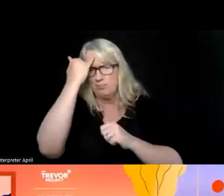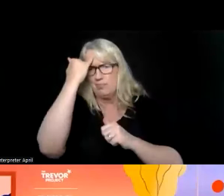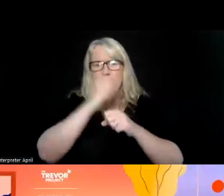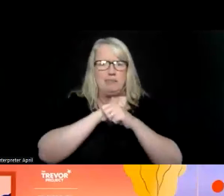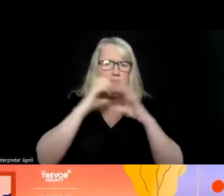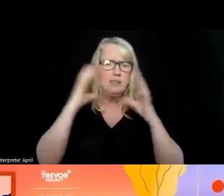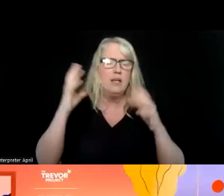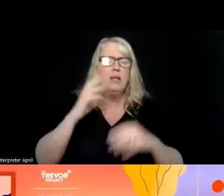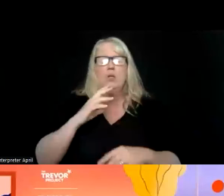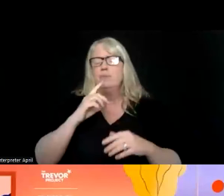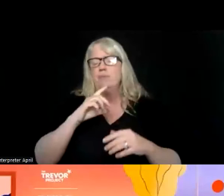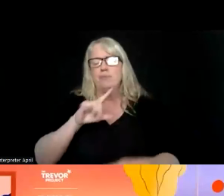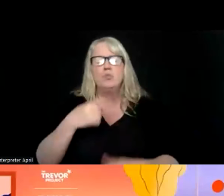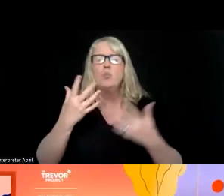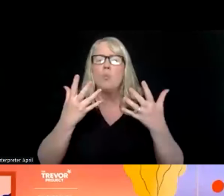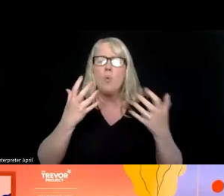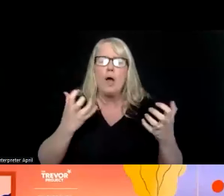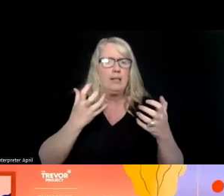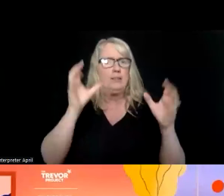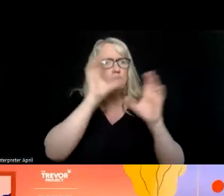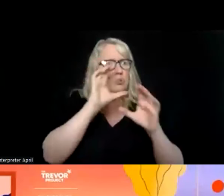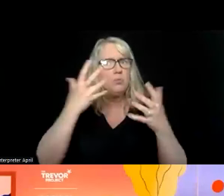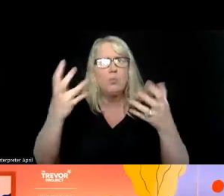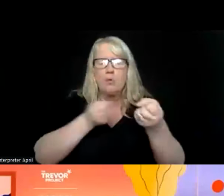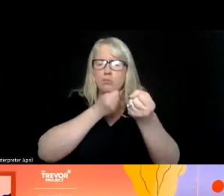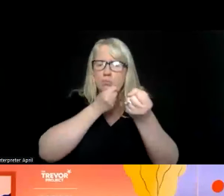know, wanting to seek supportive services